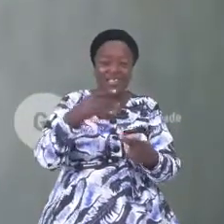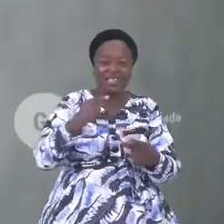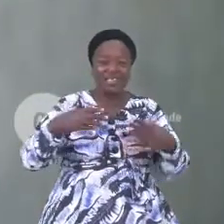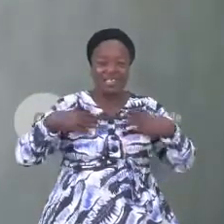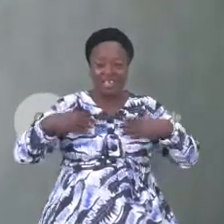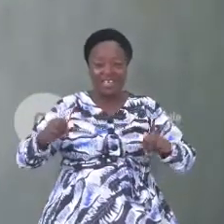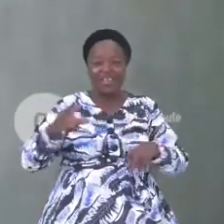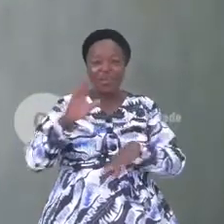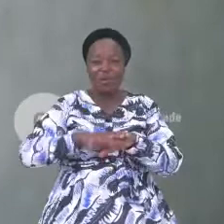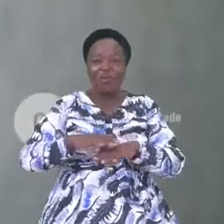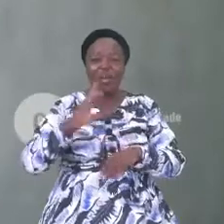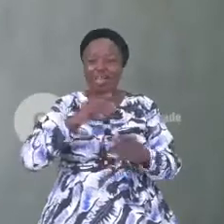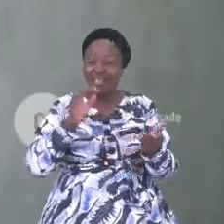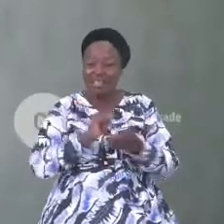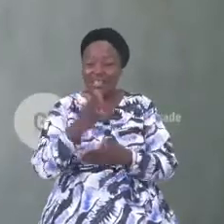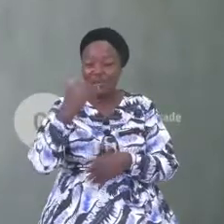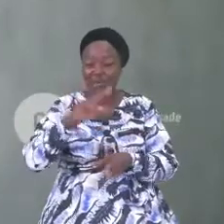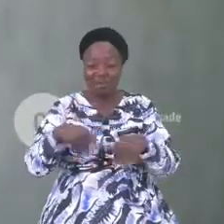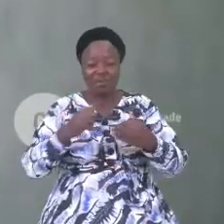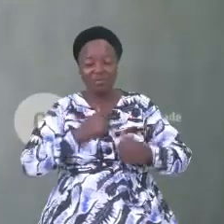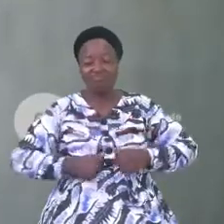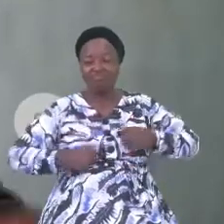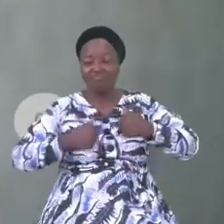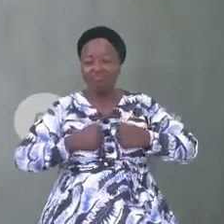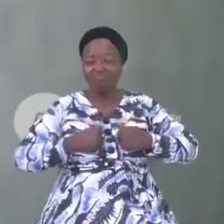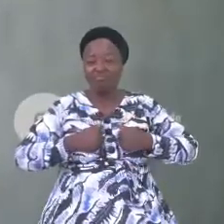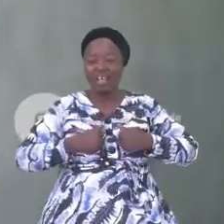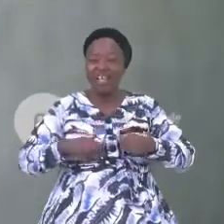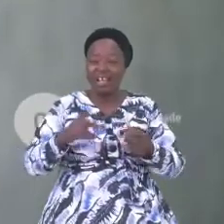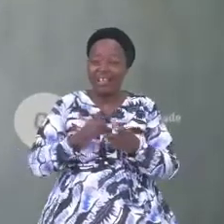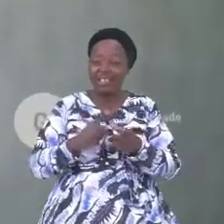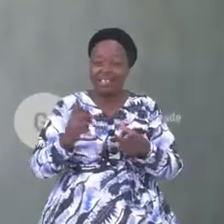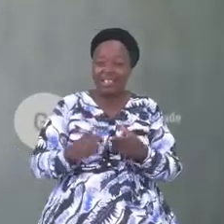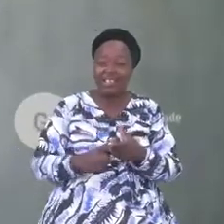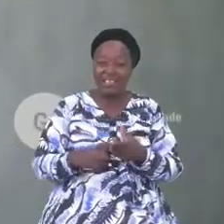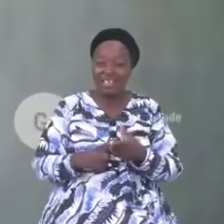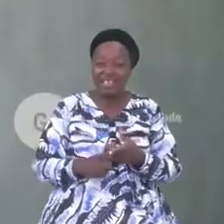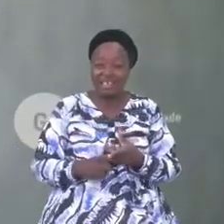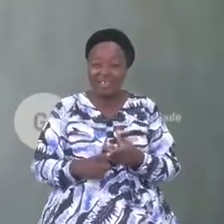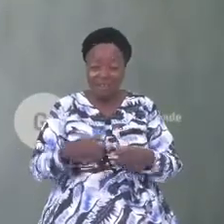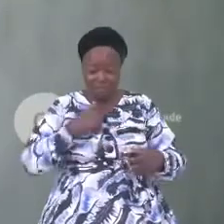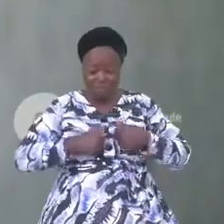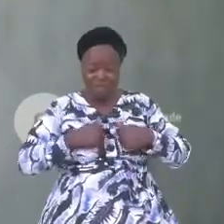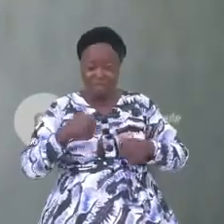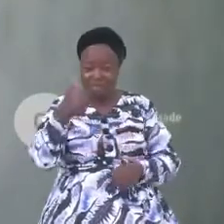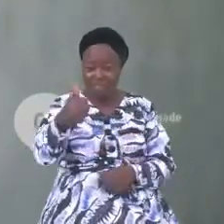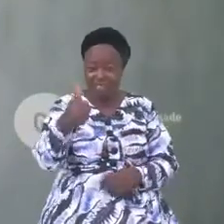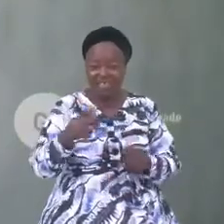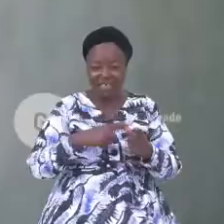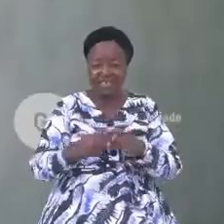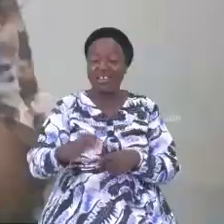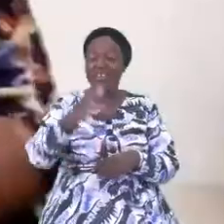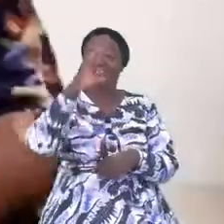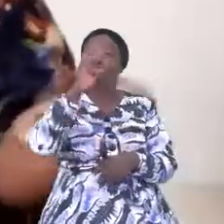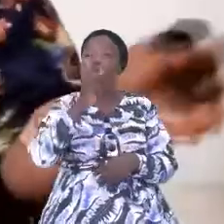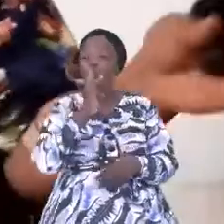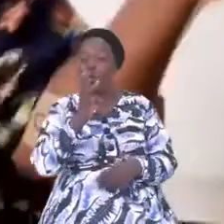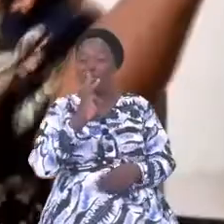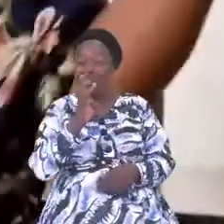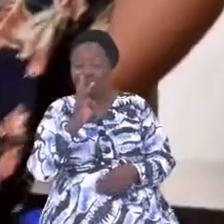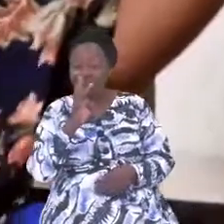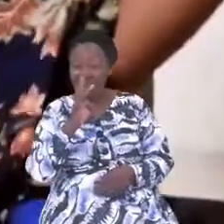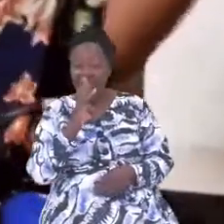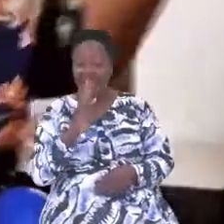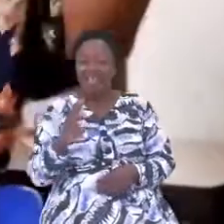the bedroom. I bathe myself. I drink water with myself. So I'm here